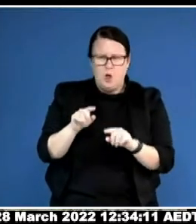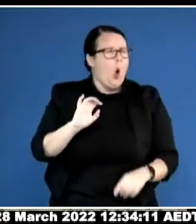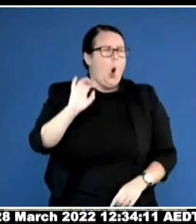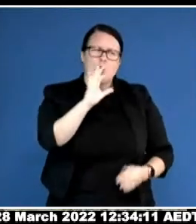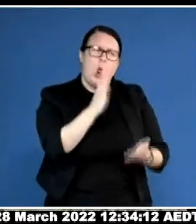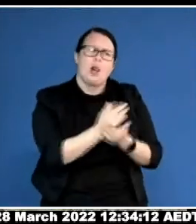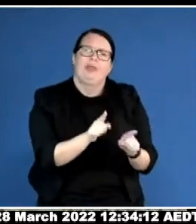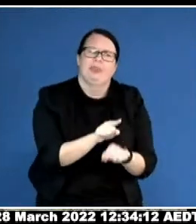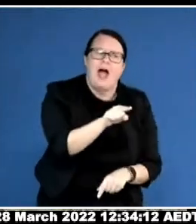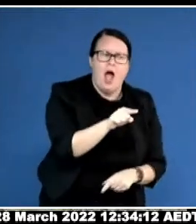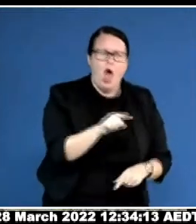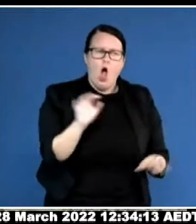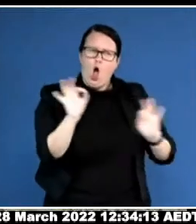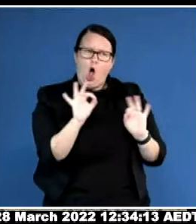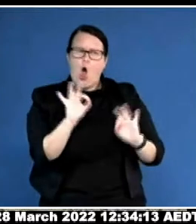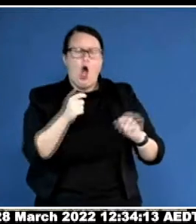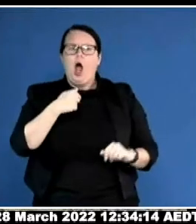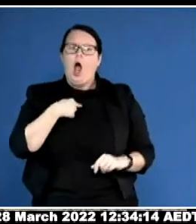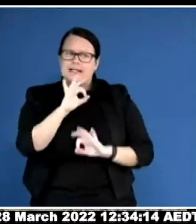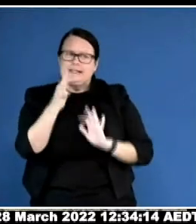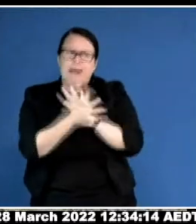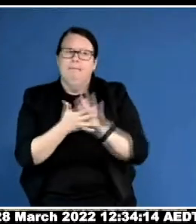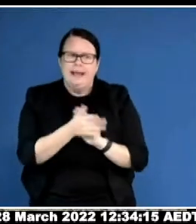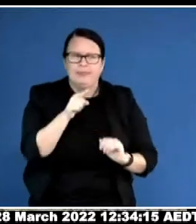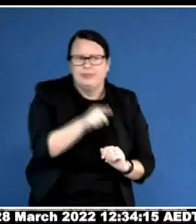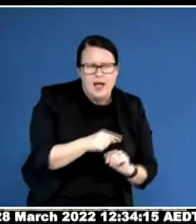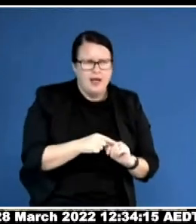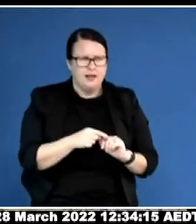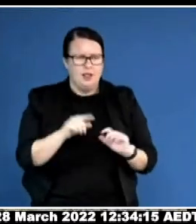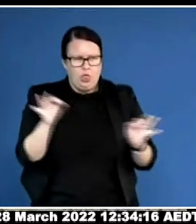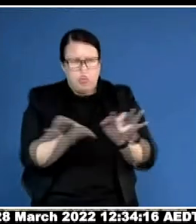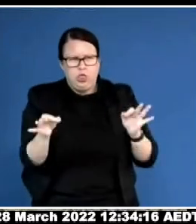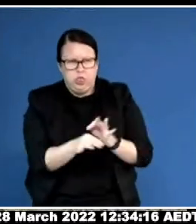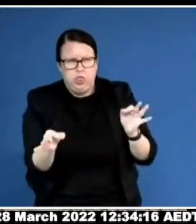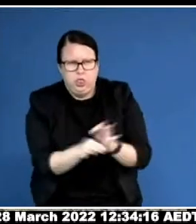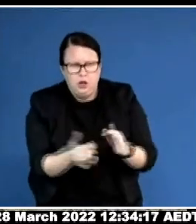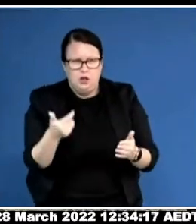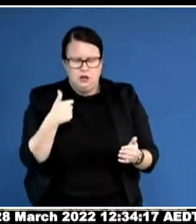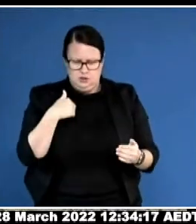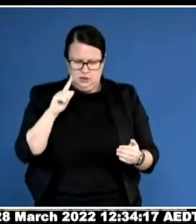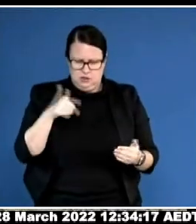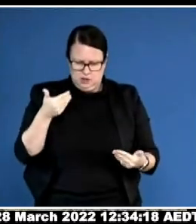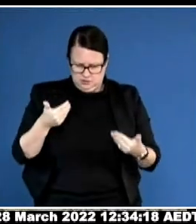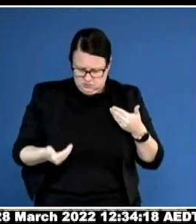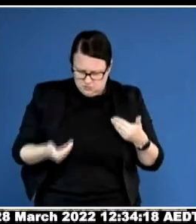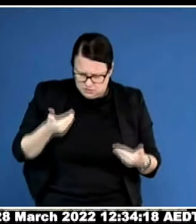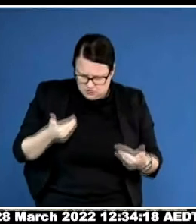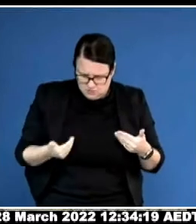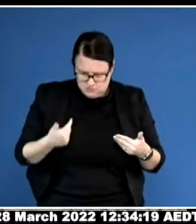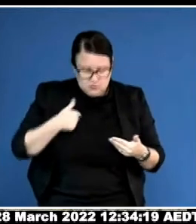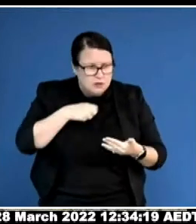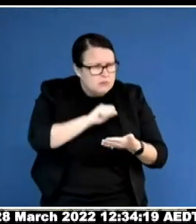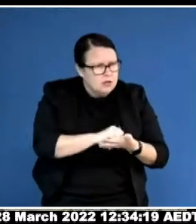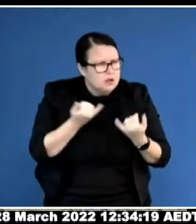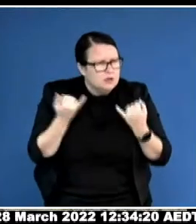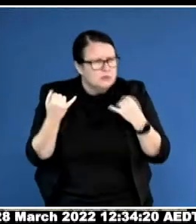anything like that or oh, that wasn't my intention with these things. You start to doubt the reality of what you're